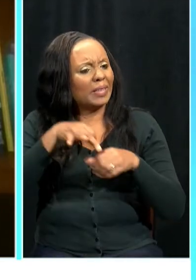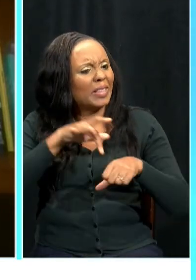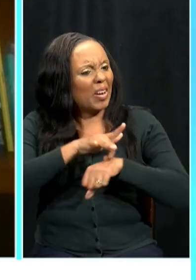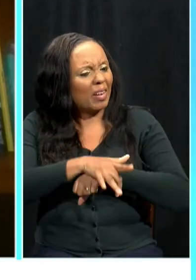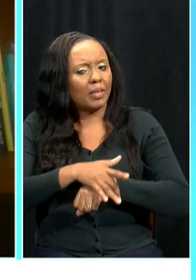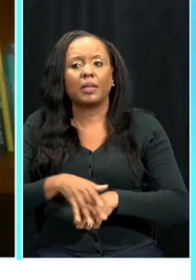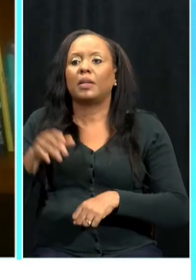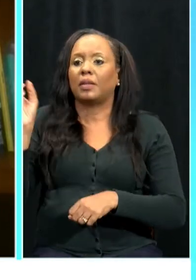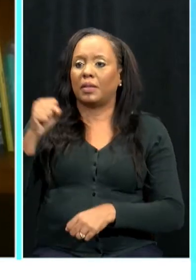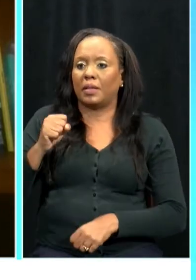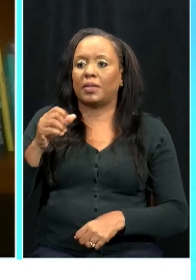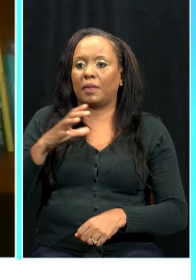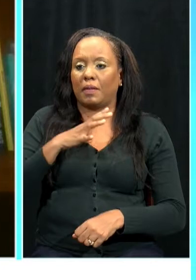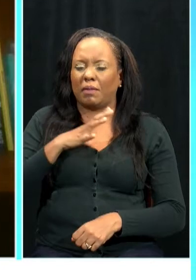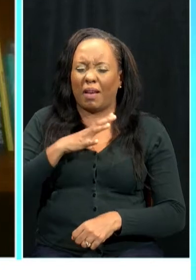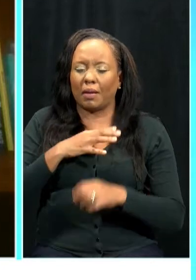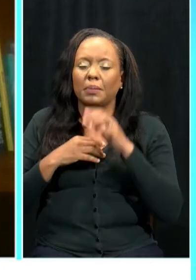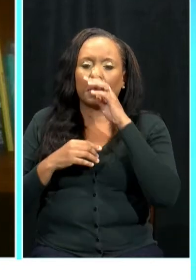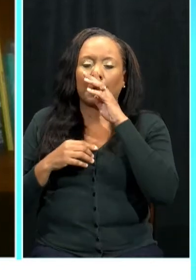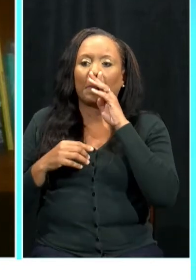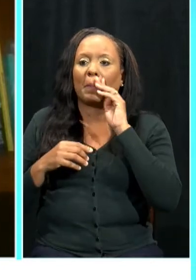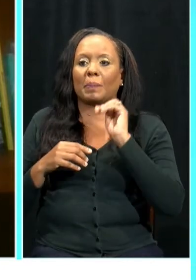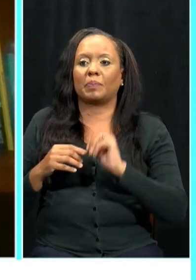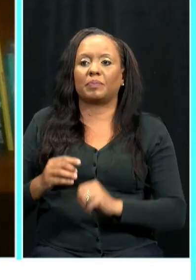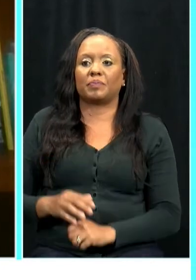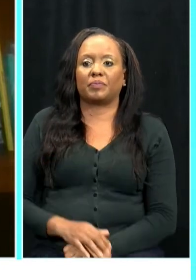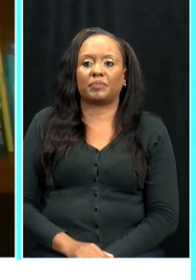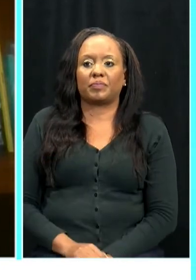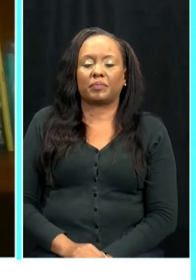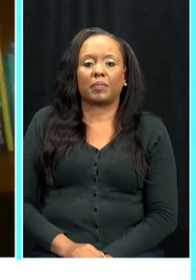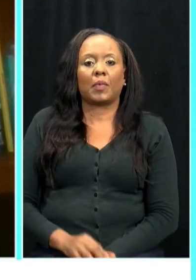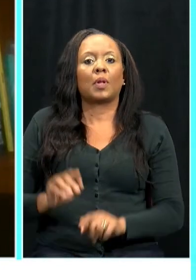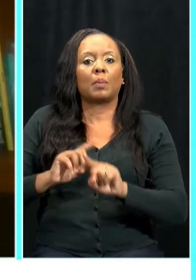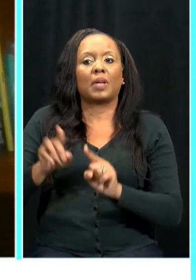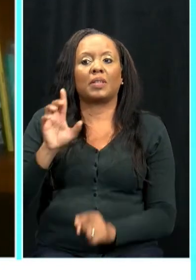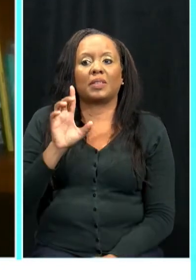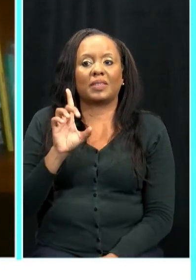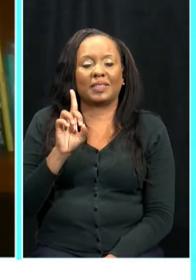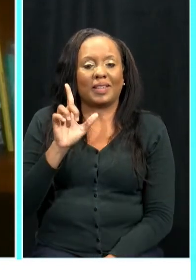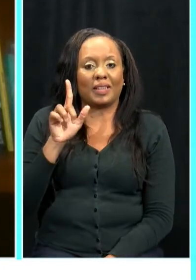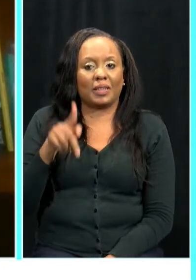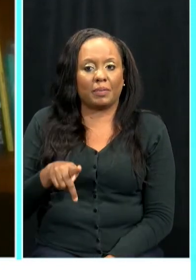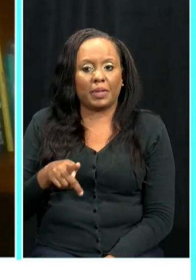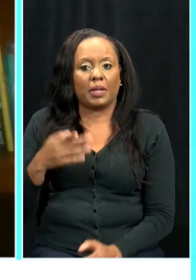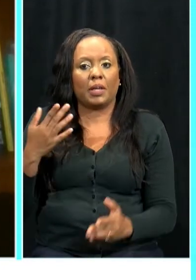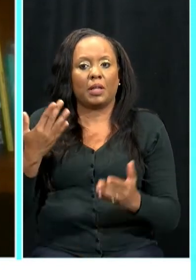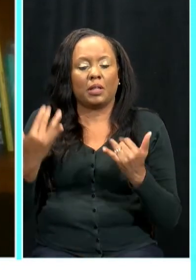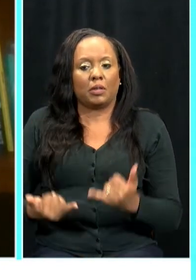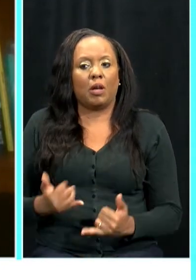for example, can sense now that they had no seats in parliament, and now they might win two or three.